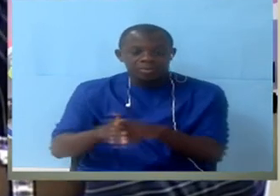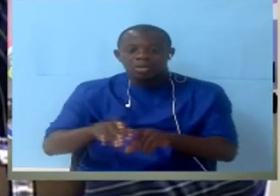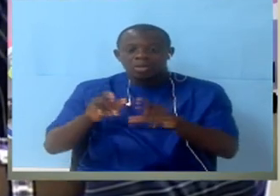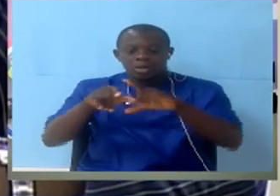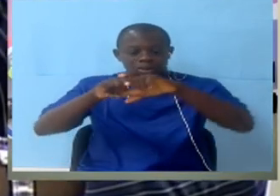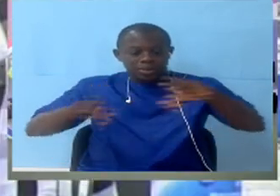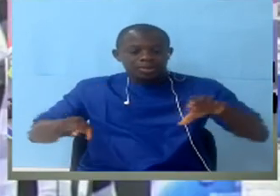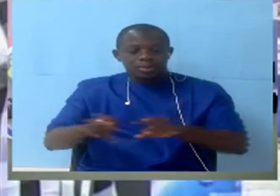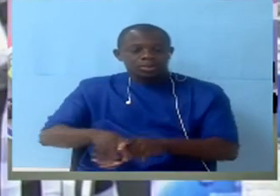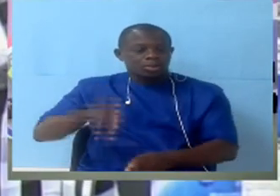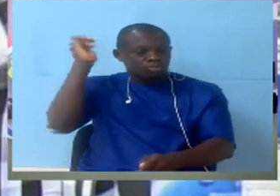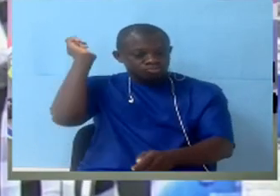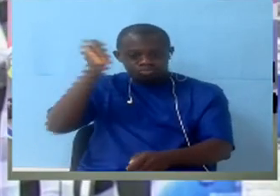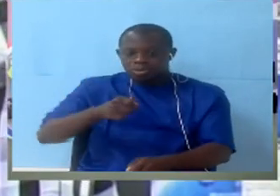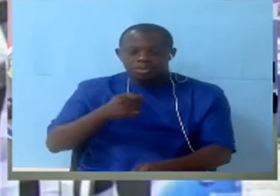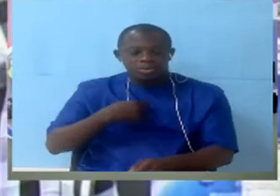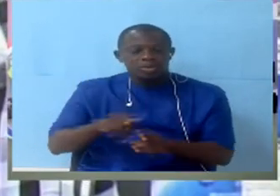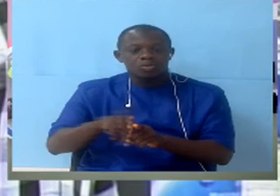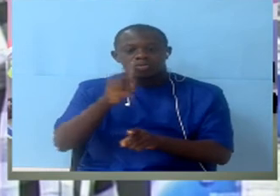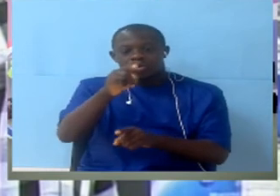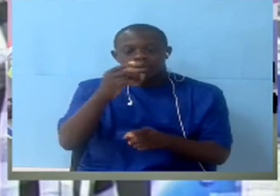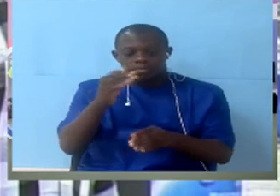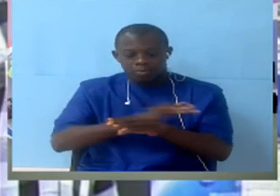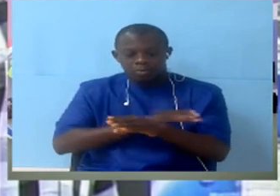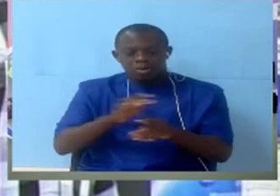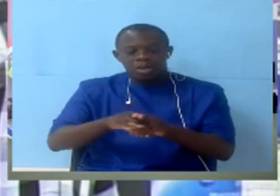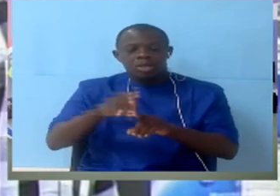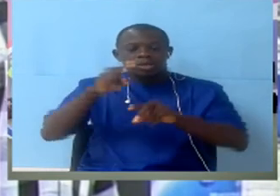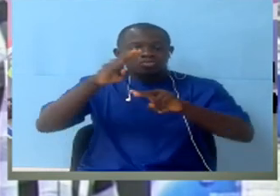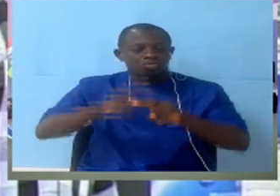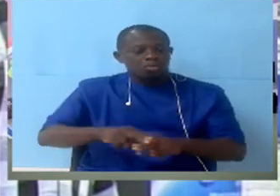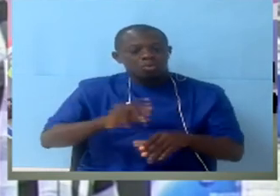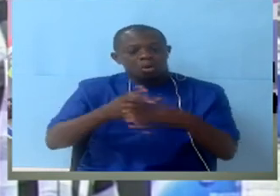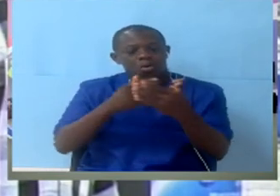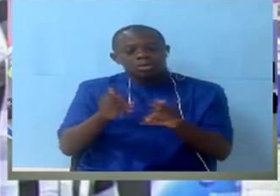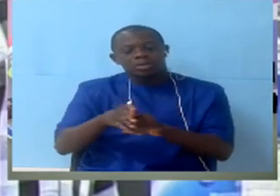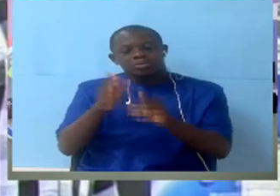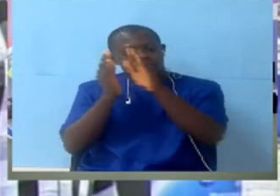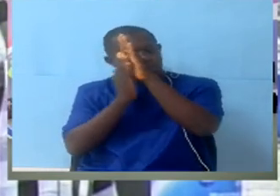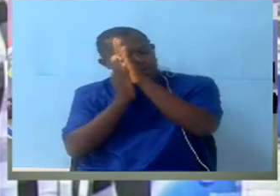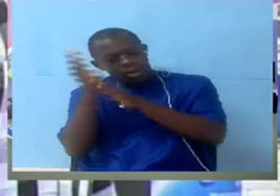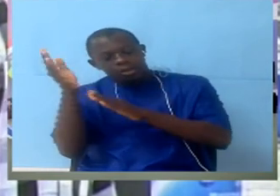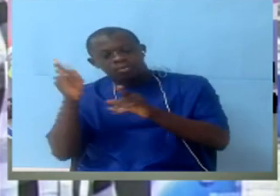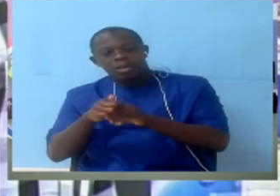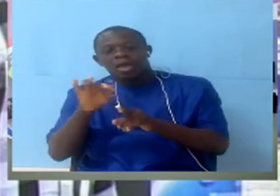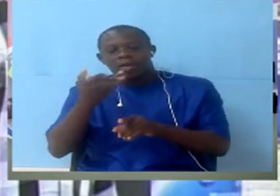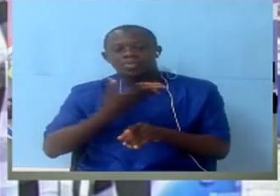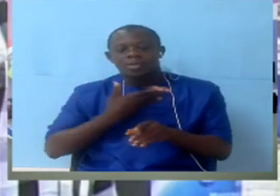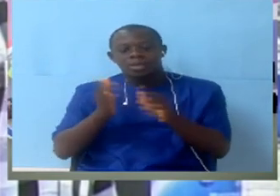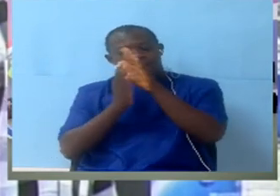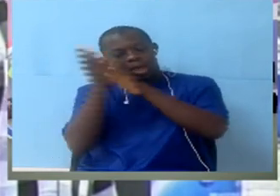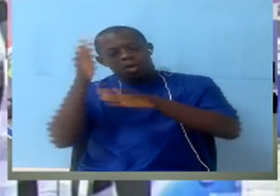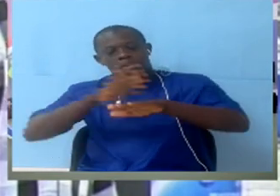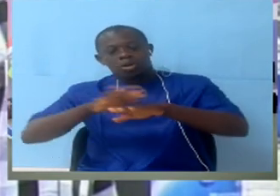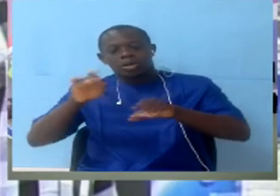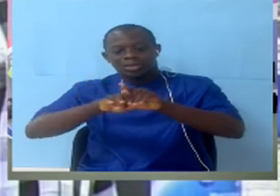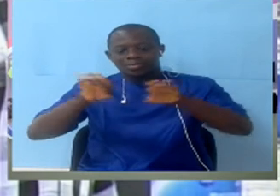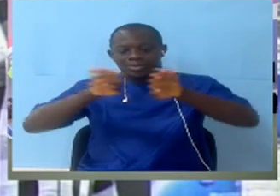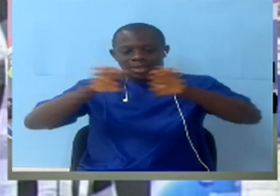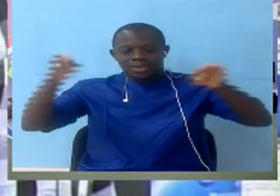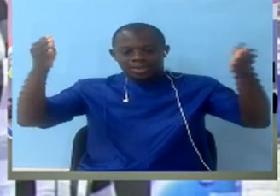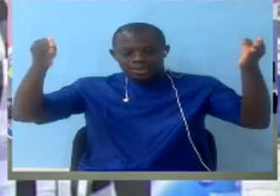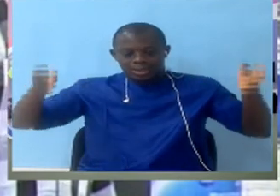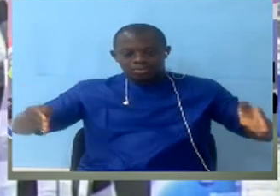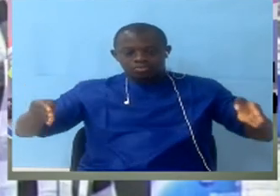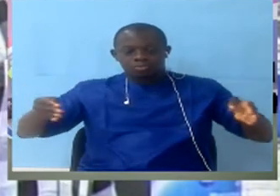bang fa ibelarin. Belarin. I was lying down. On what? Mungkang. Was table jangole biye? There was a long table there. So what